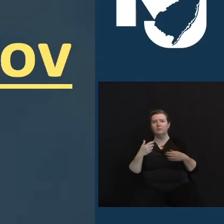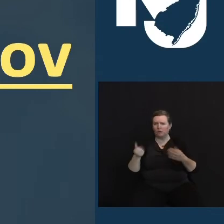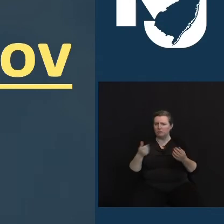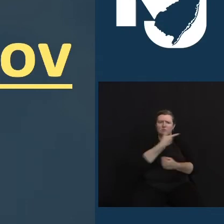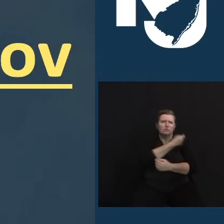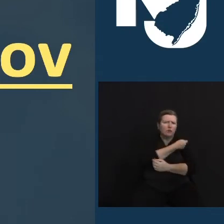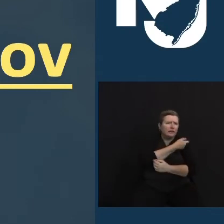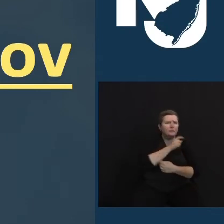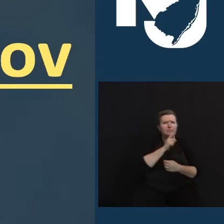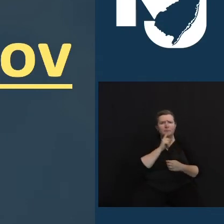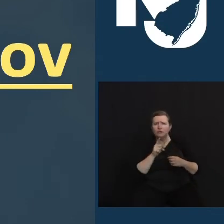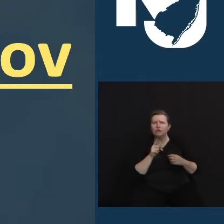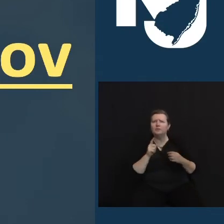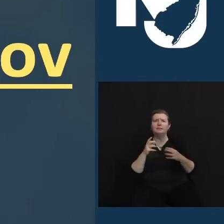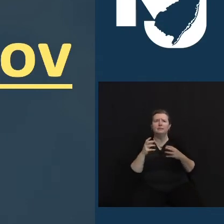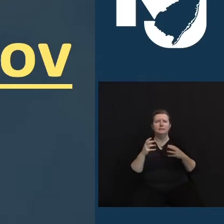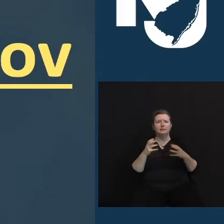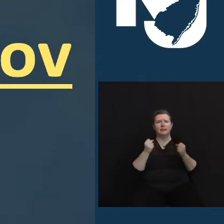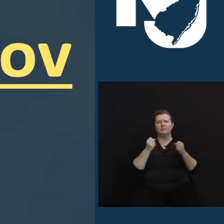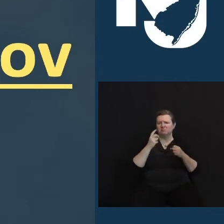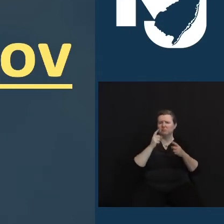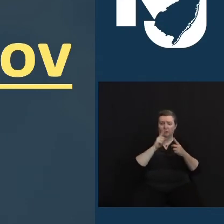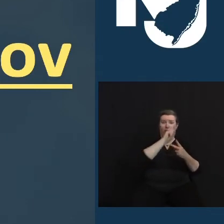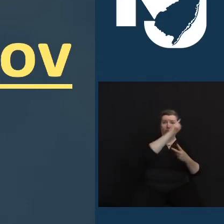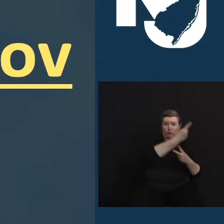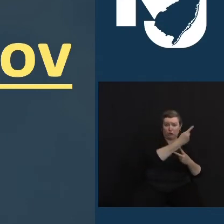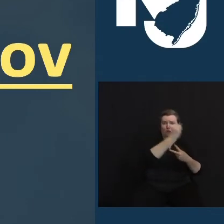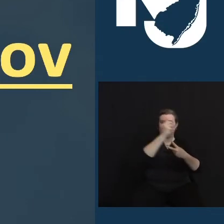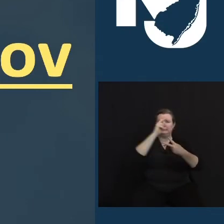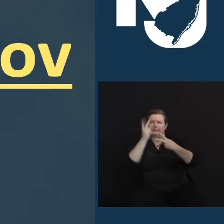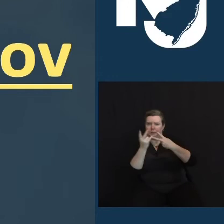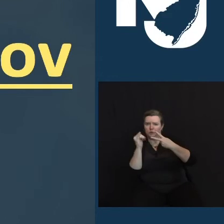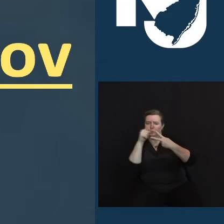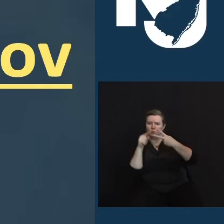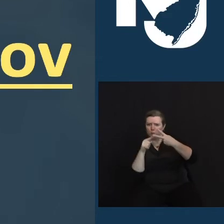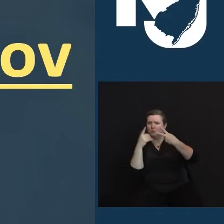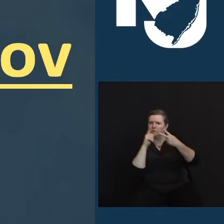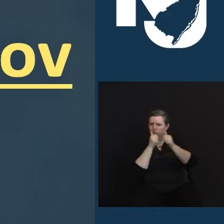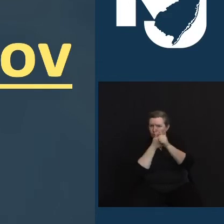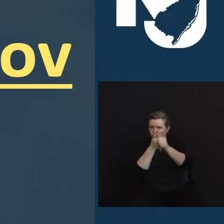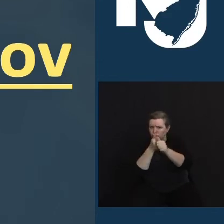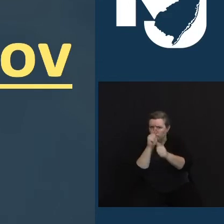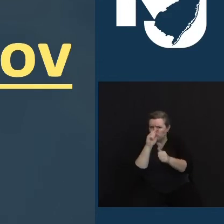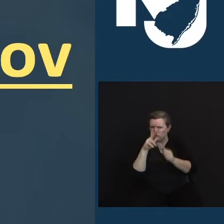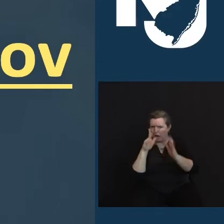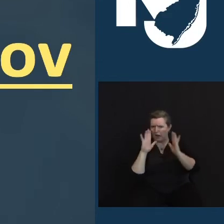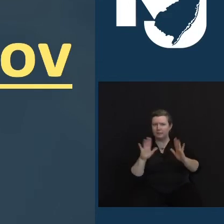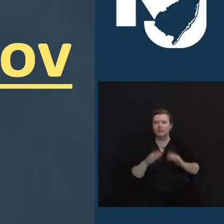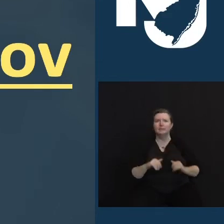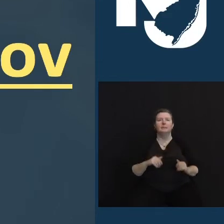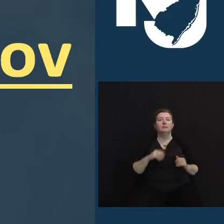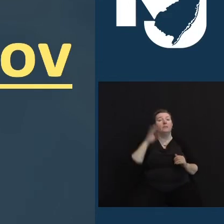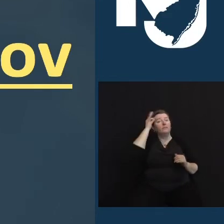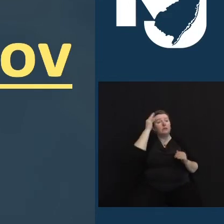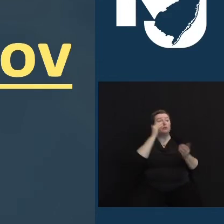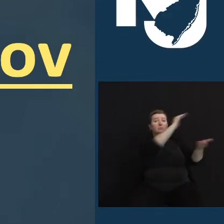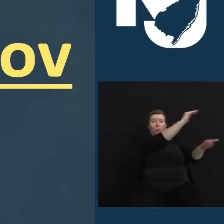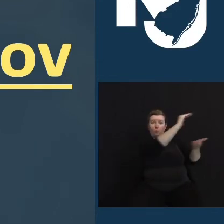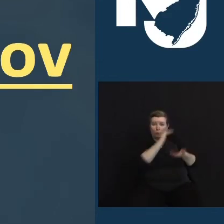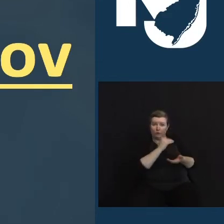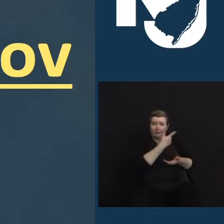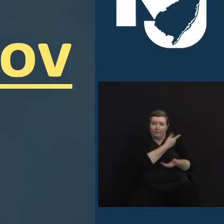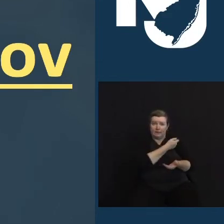proper follow-up dose as well. And should the federal government continue to make more doses available, as we expect them